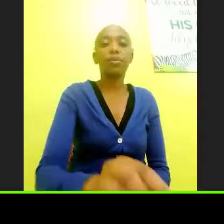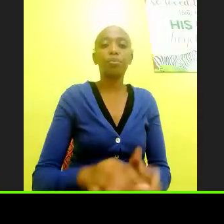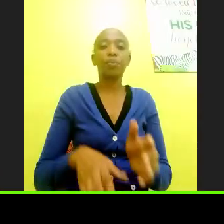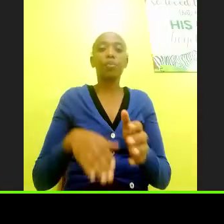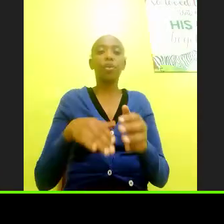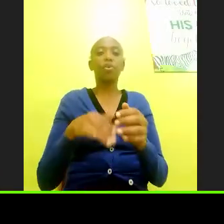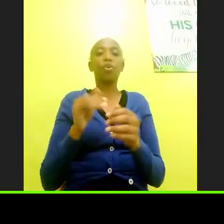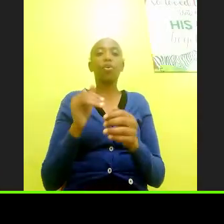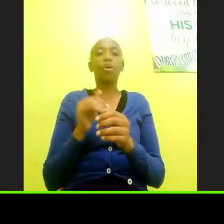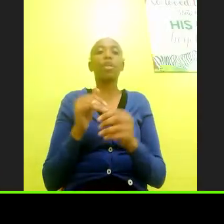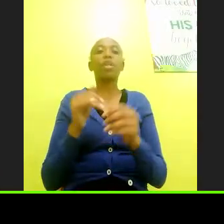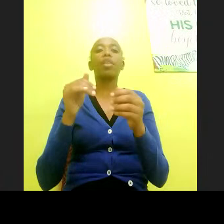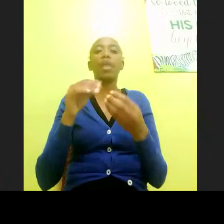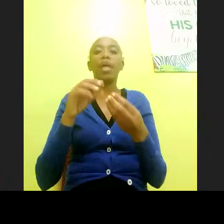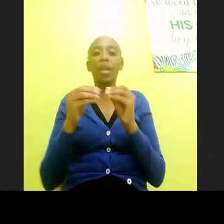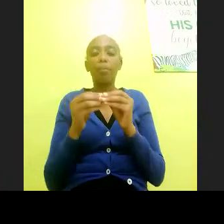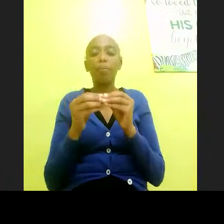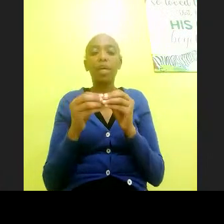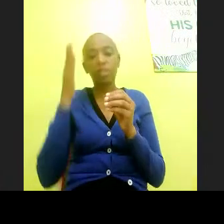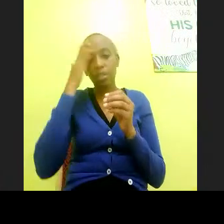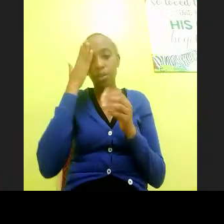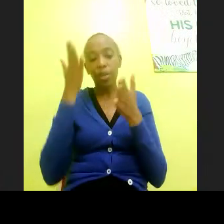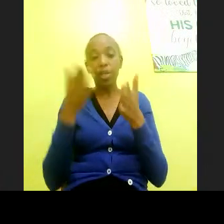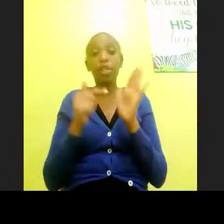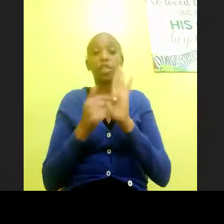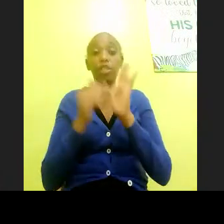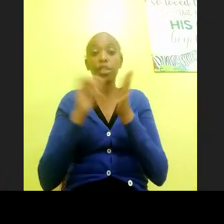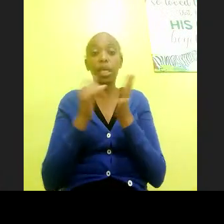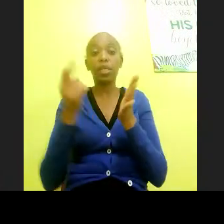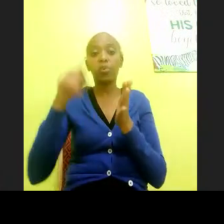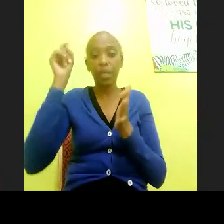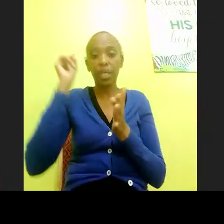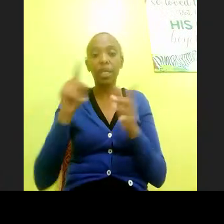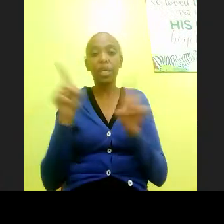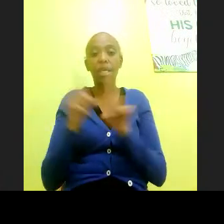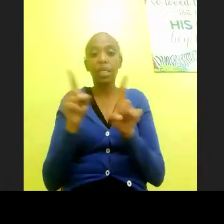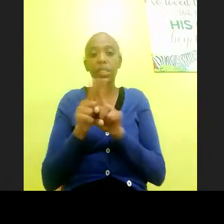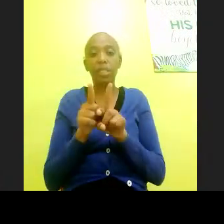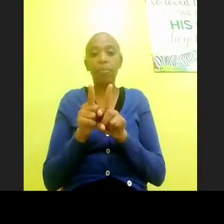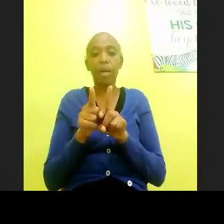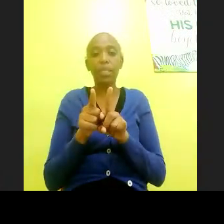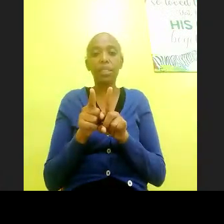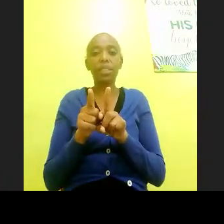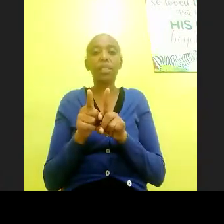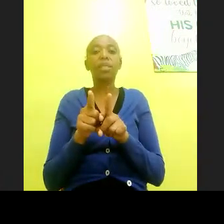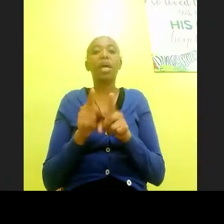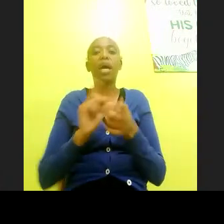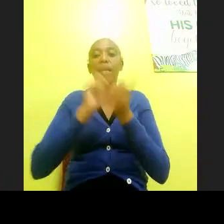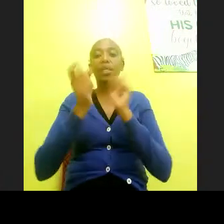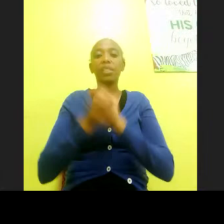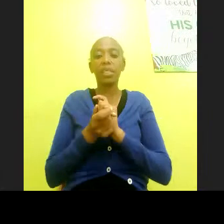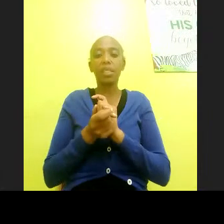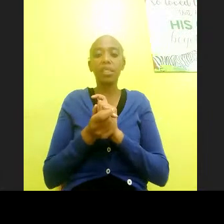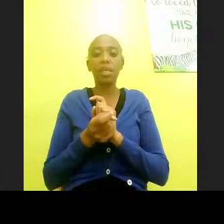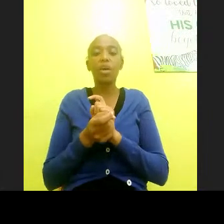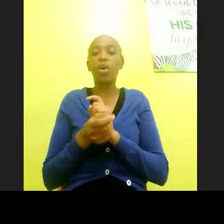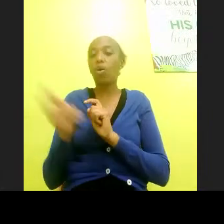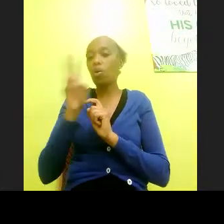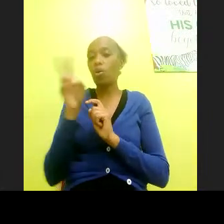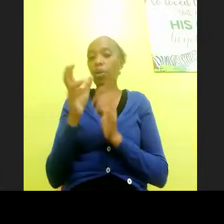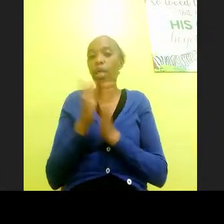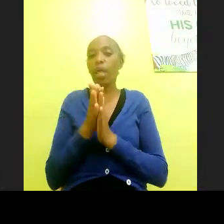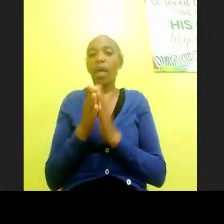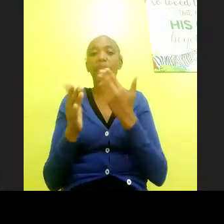the numbers, this just shows that we need, like a 360 degrees, turn on just looking at the care economy